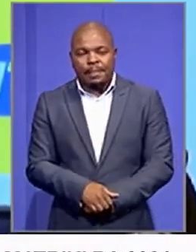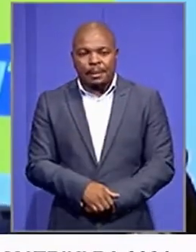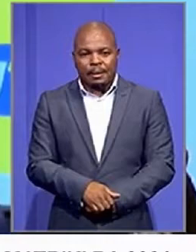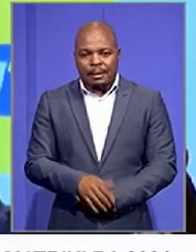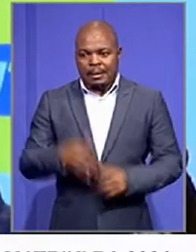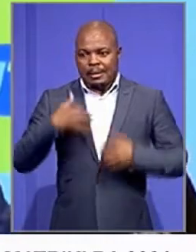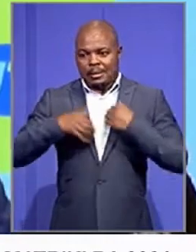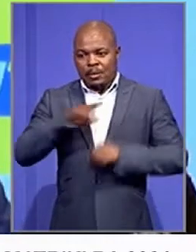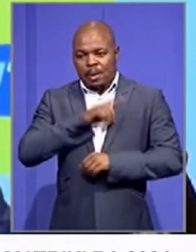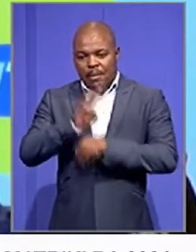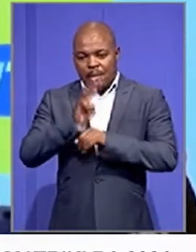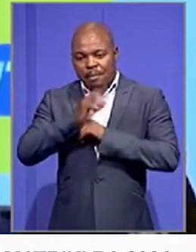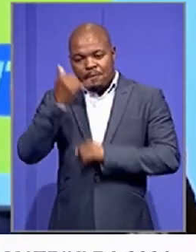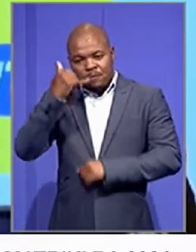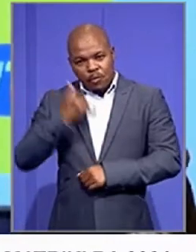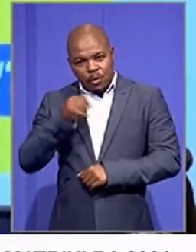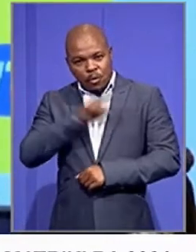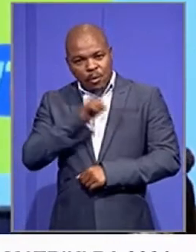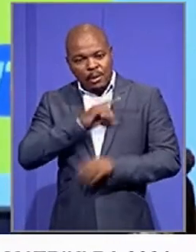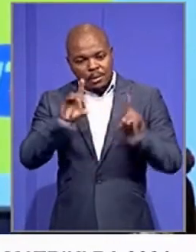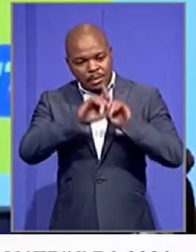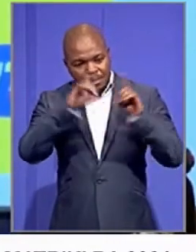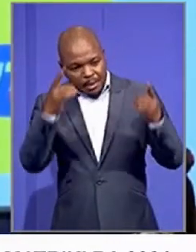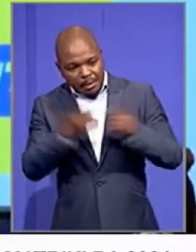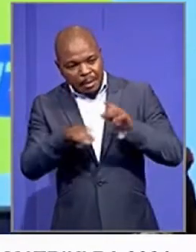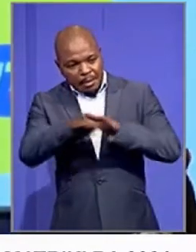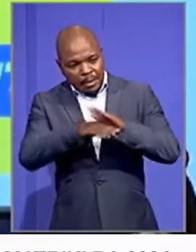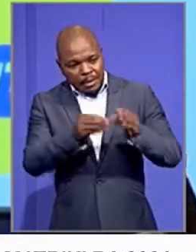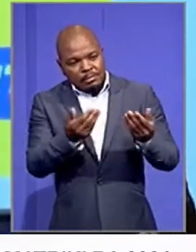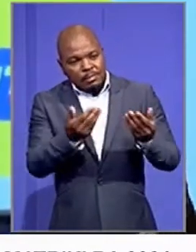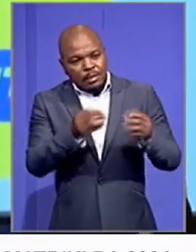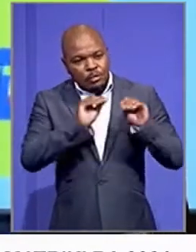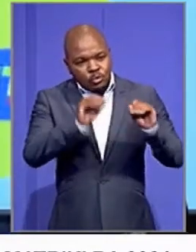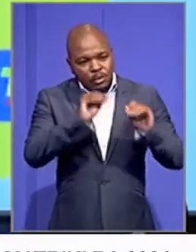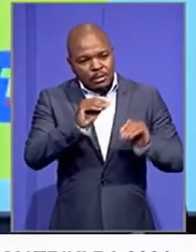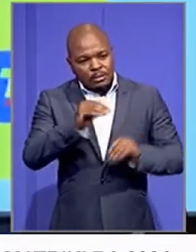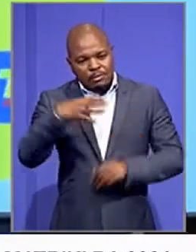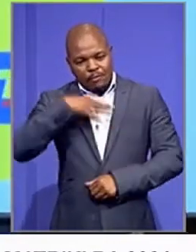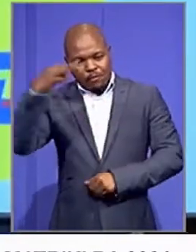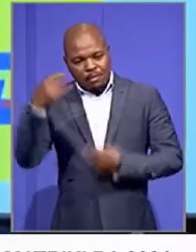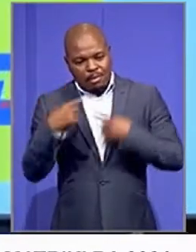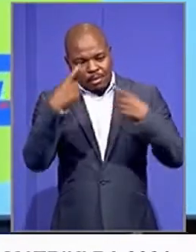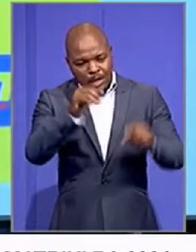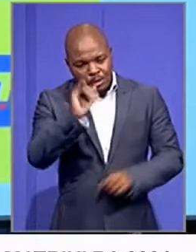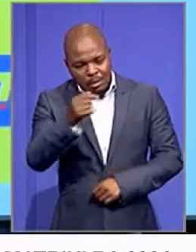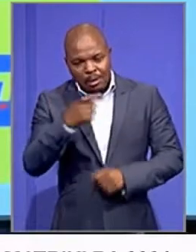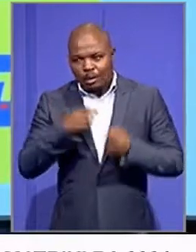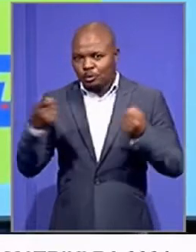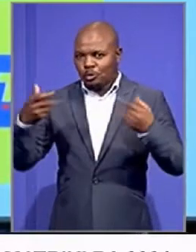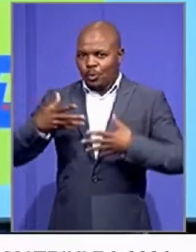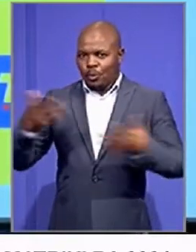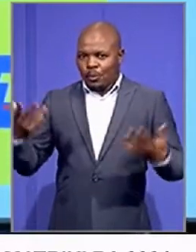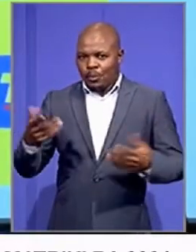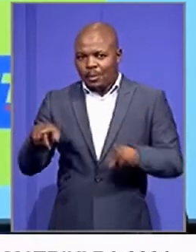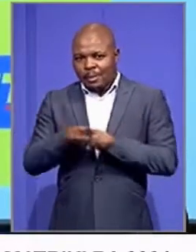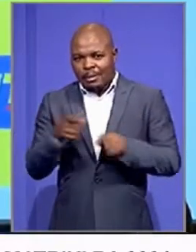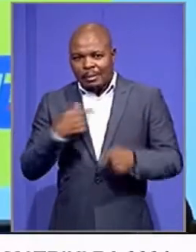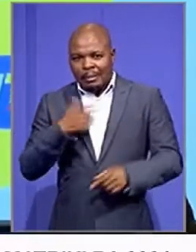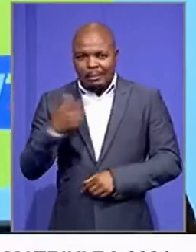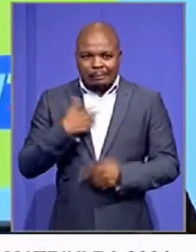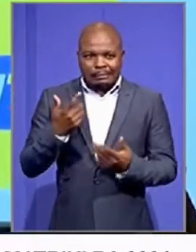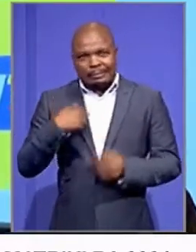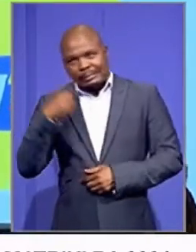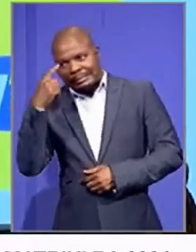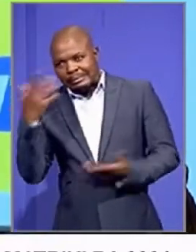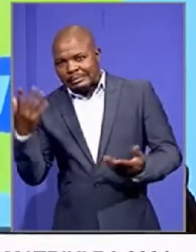mom called me and said, look, we got this call from the Department of Basic Education and you invited to Joburg. And I was shocked. I had to pull over the car and think for a